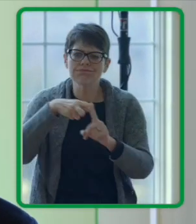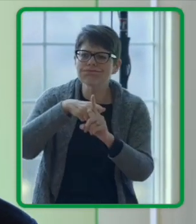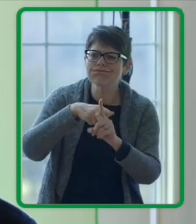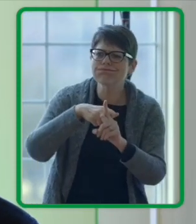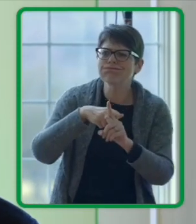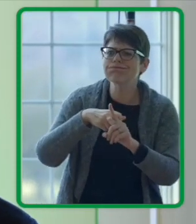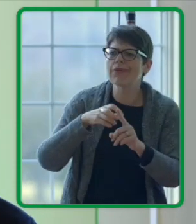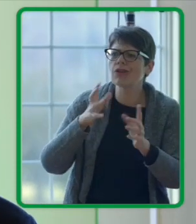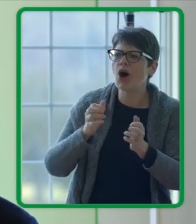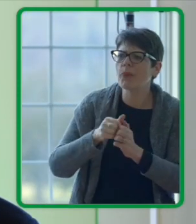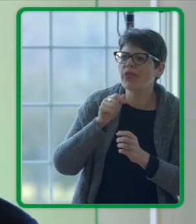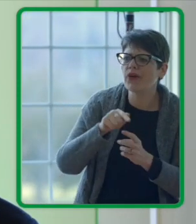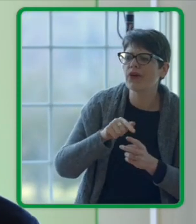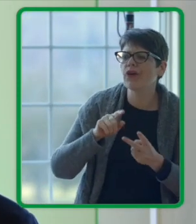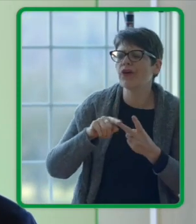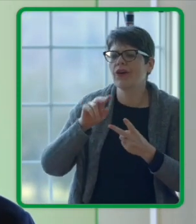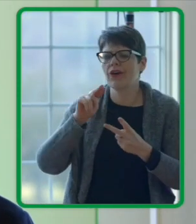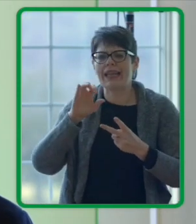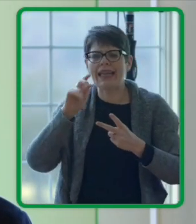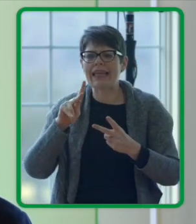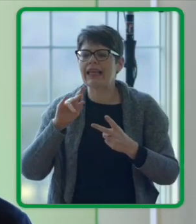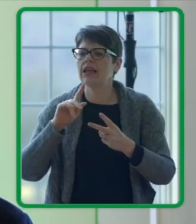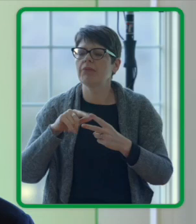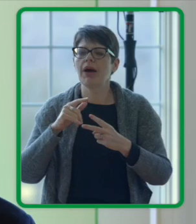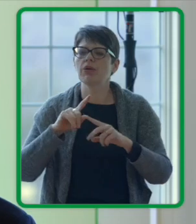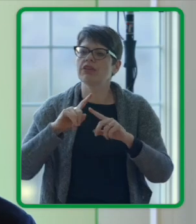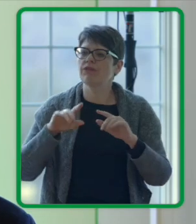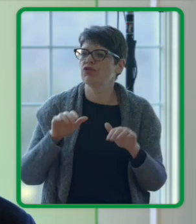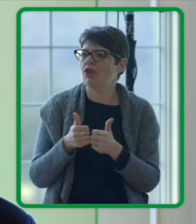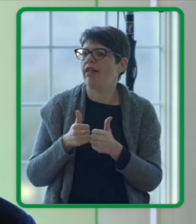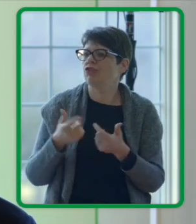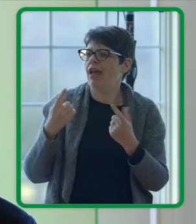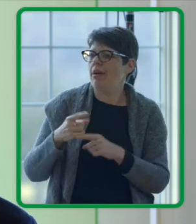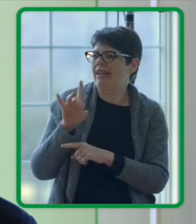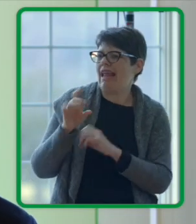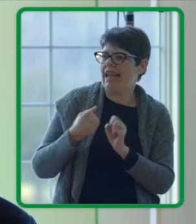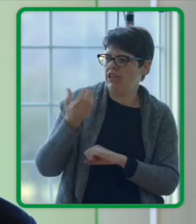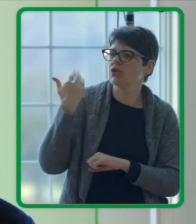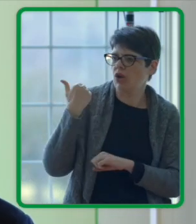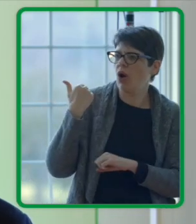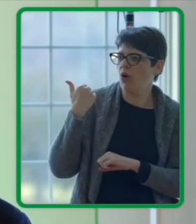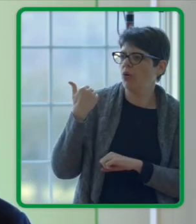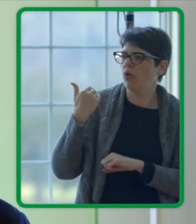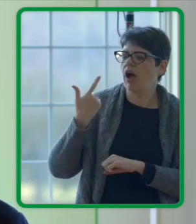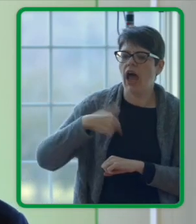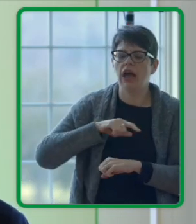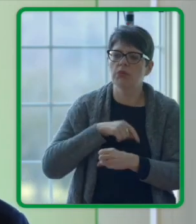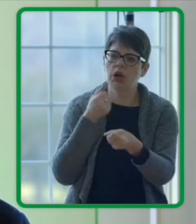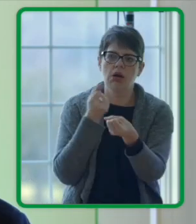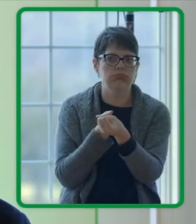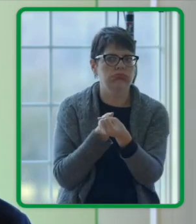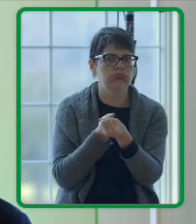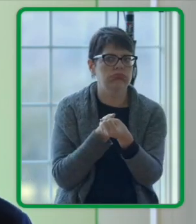and Nikki about challenges she faced 8 years ago, and Greylock came through for her in a